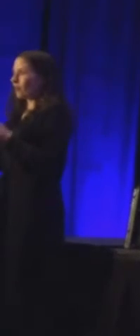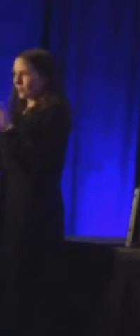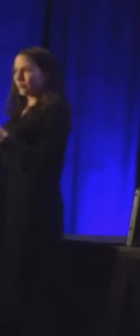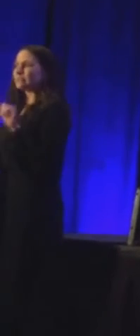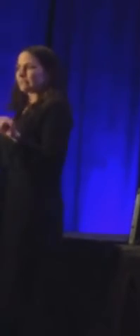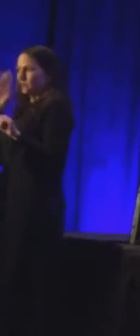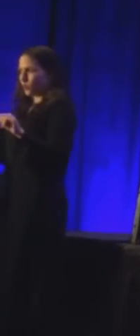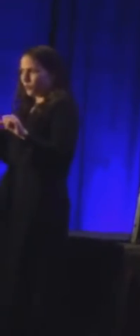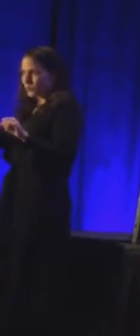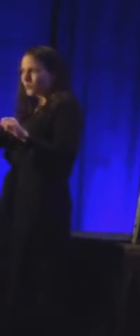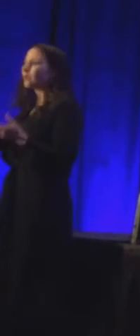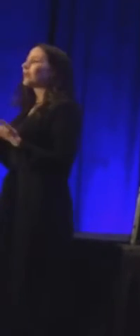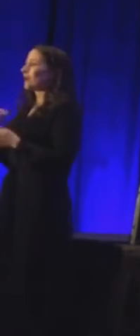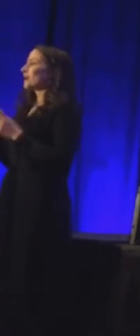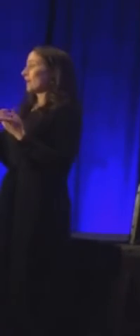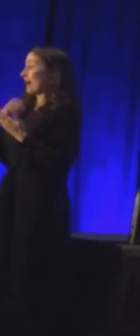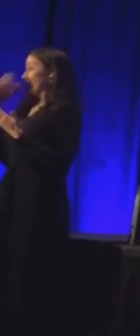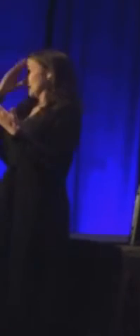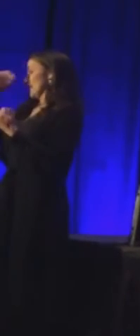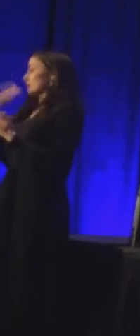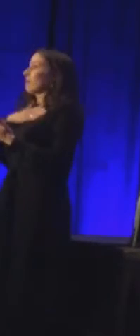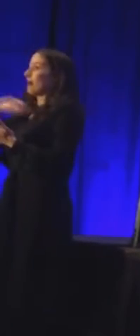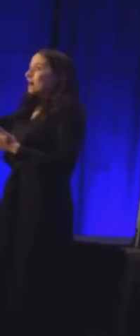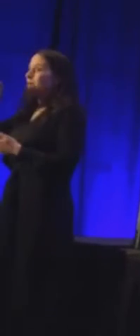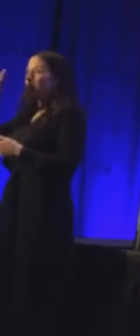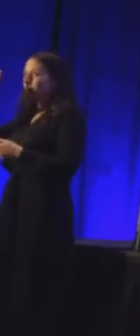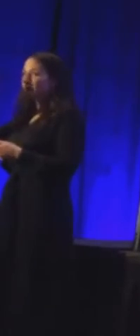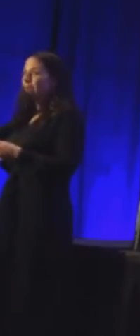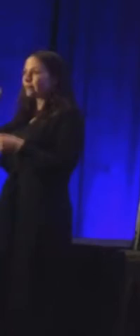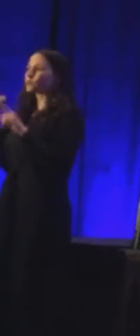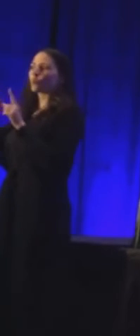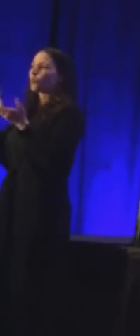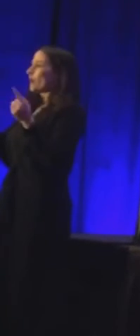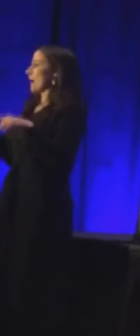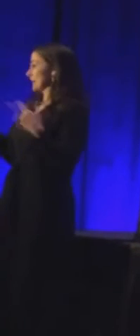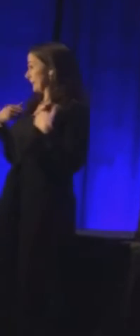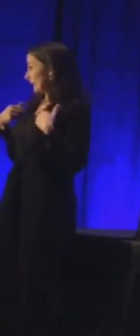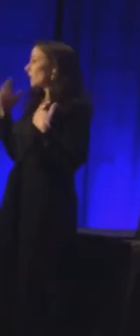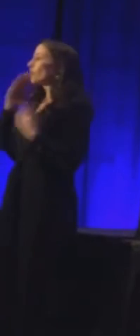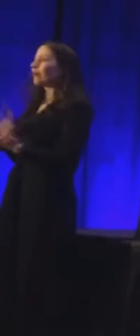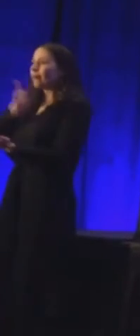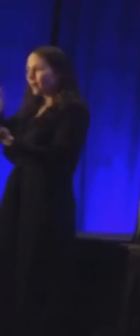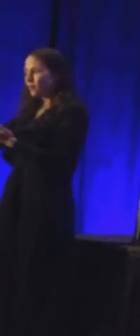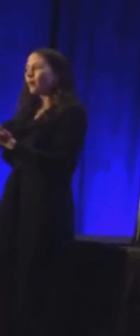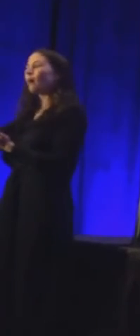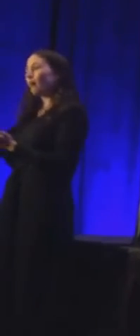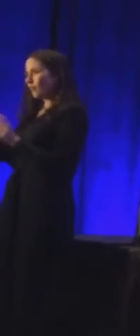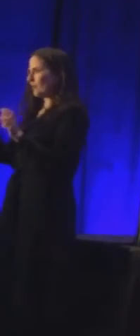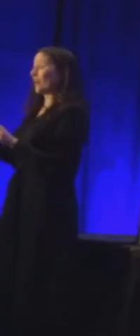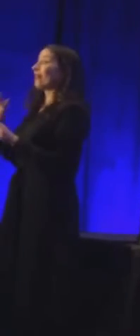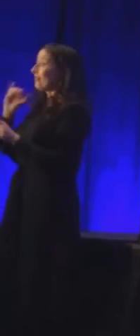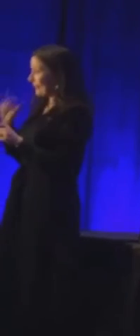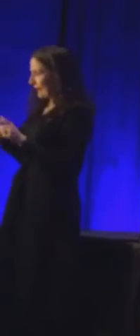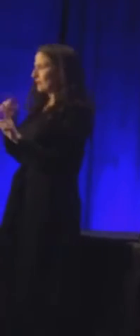point is I didn't expect that my podcast or what happened to me would be helpful for other people, and that's been